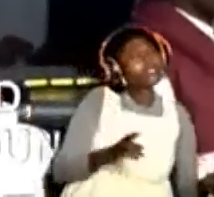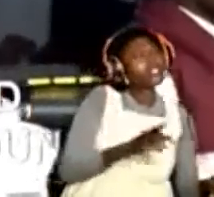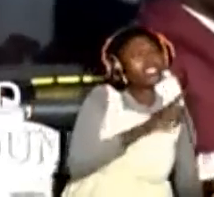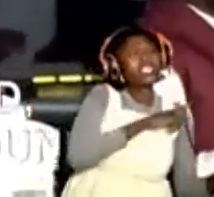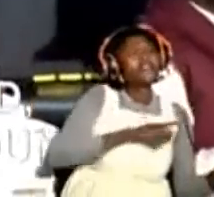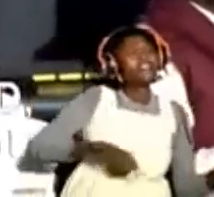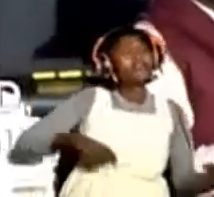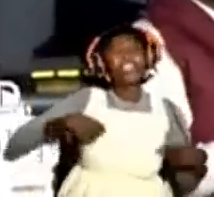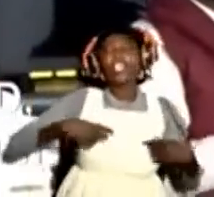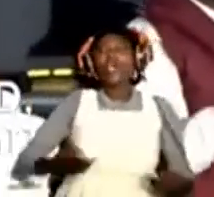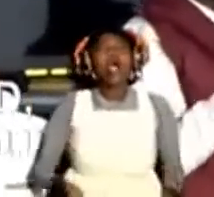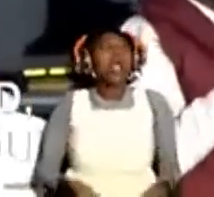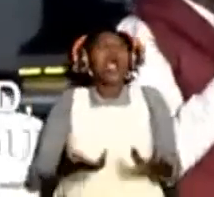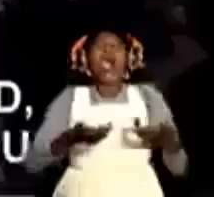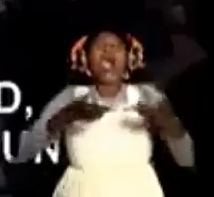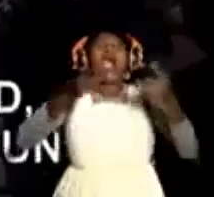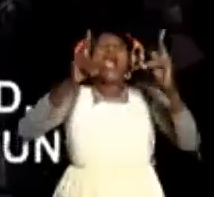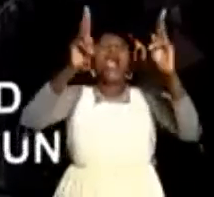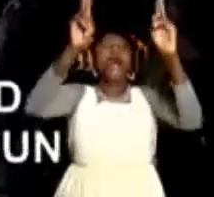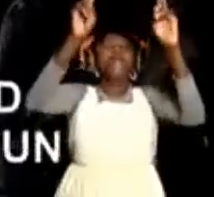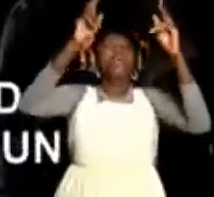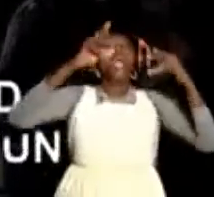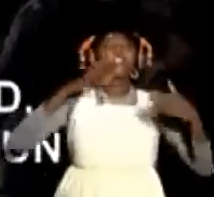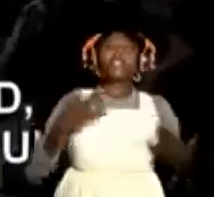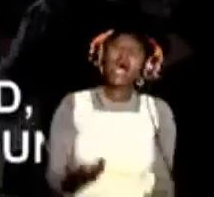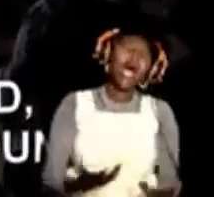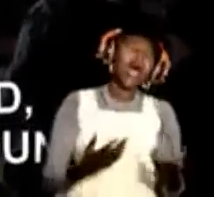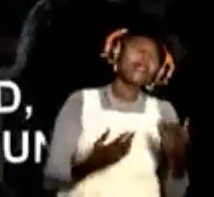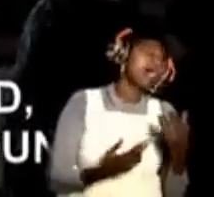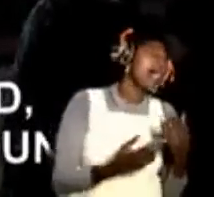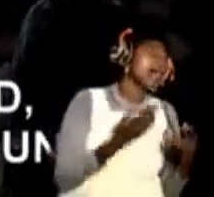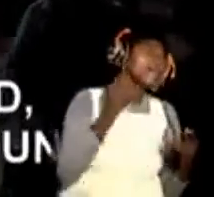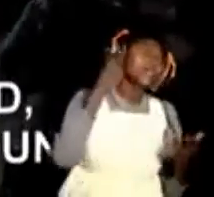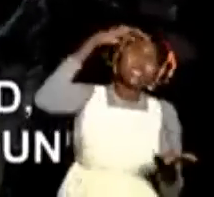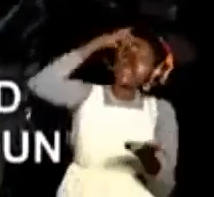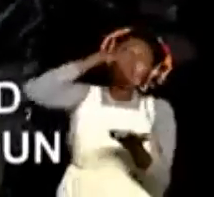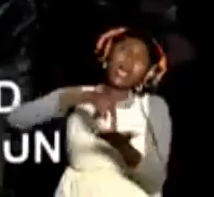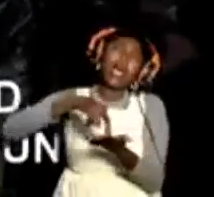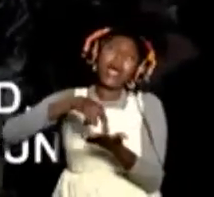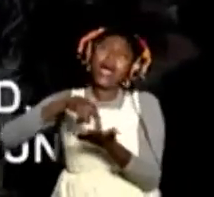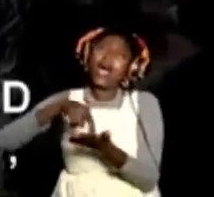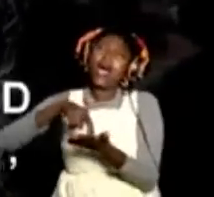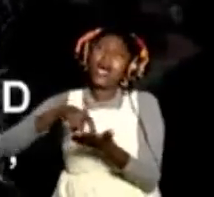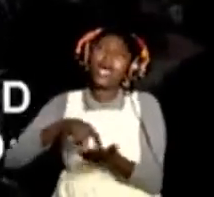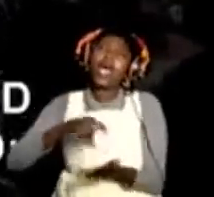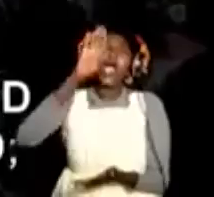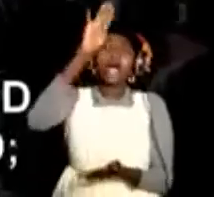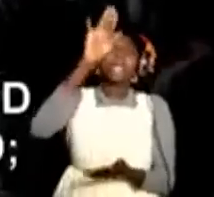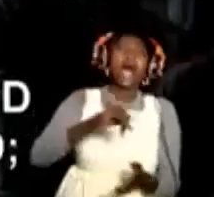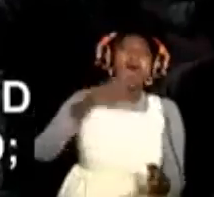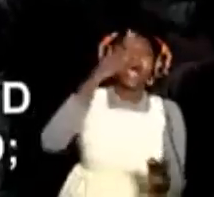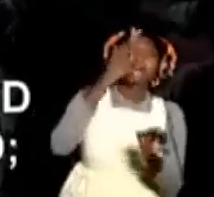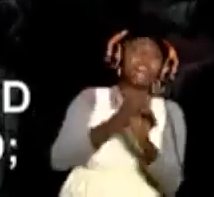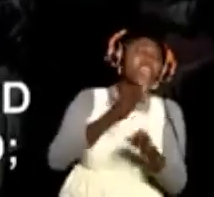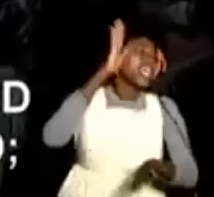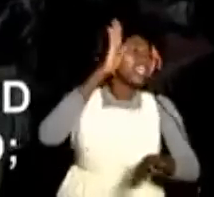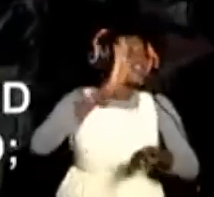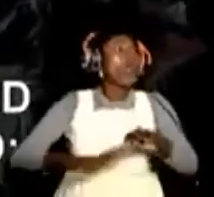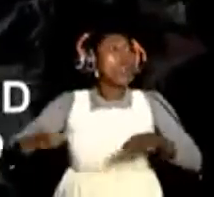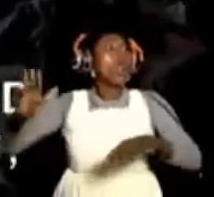exalted. Lord, lift me up, Lord, lift me up and let me stand. By faith on are you